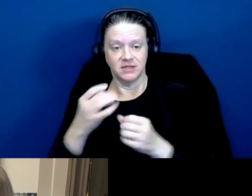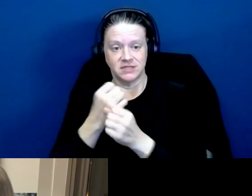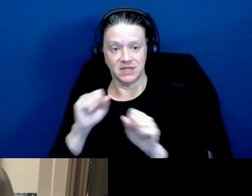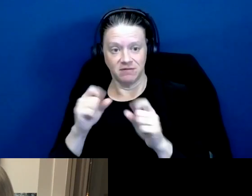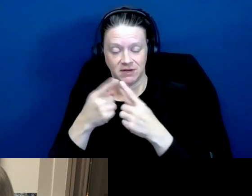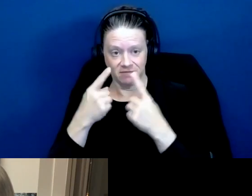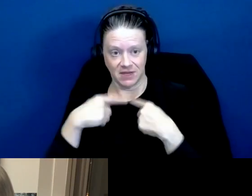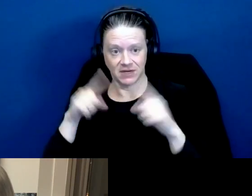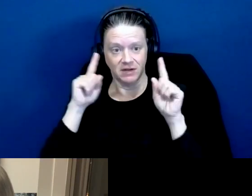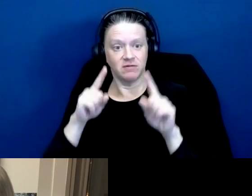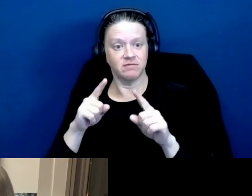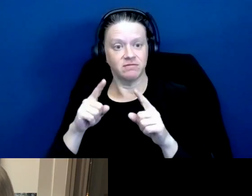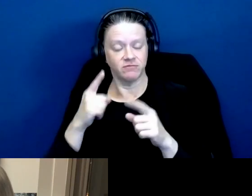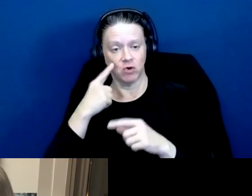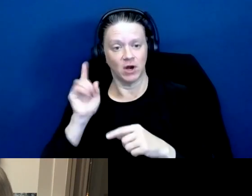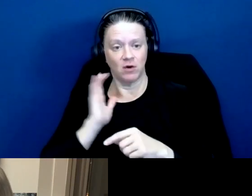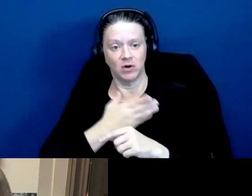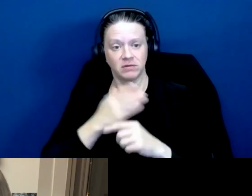has something else different about them.